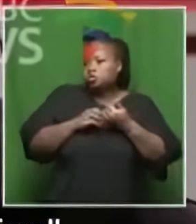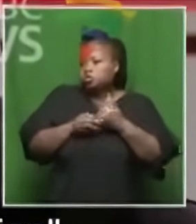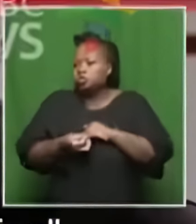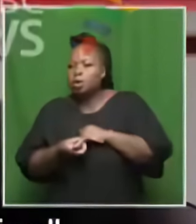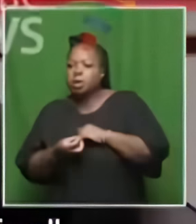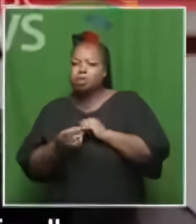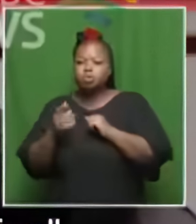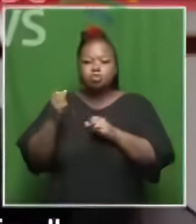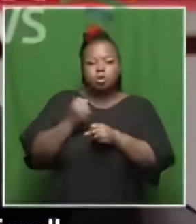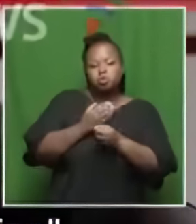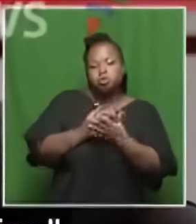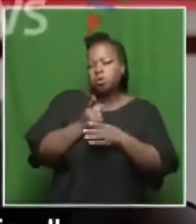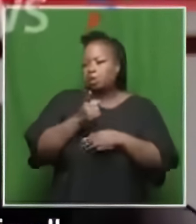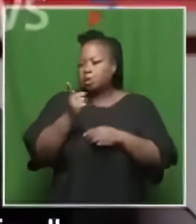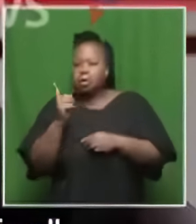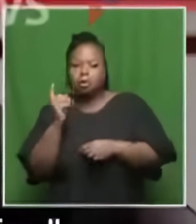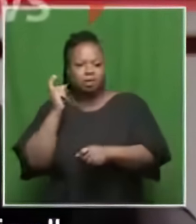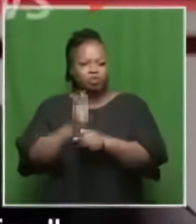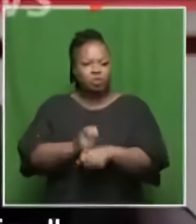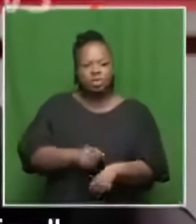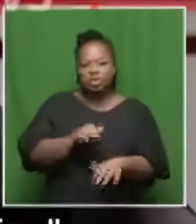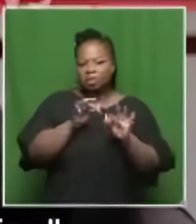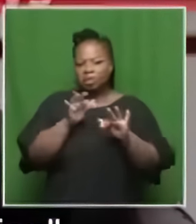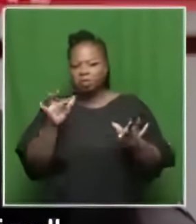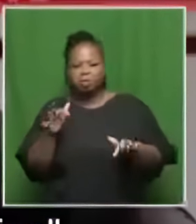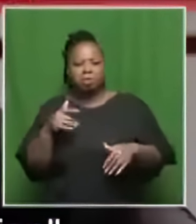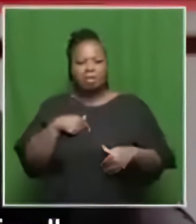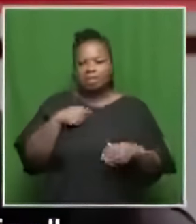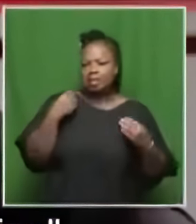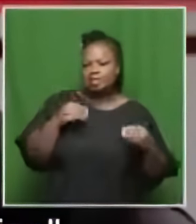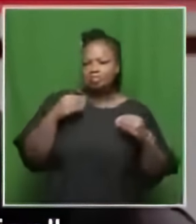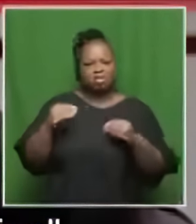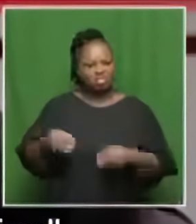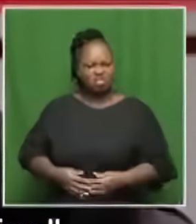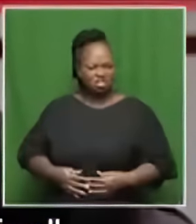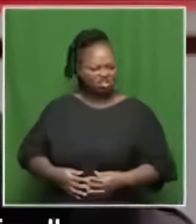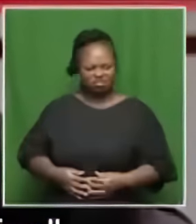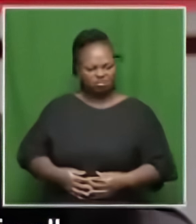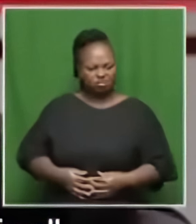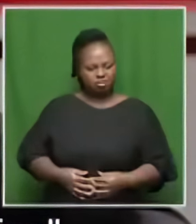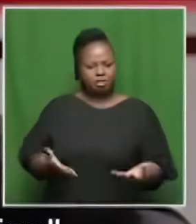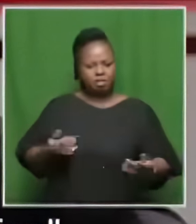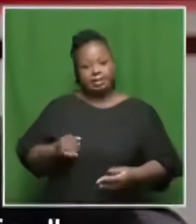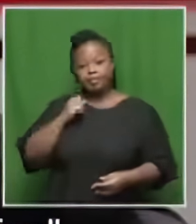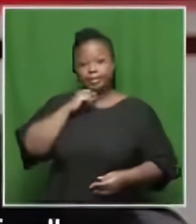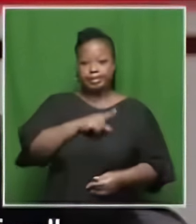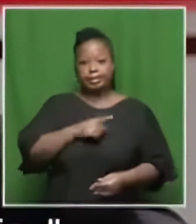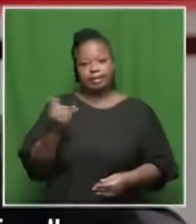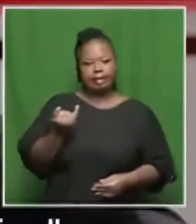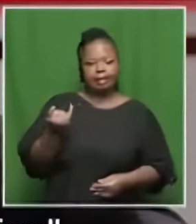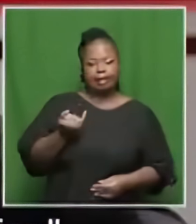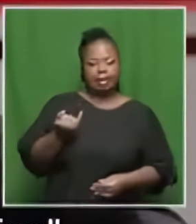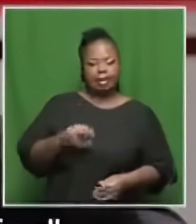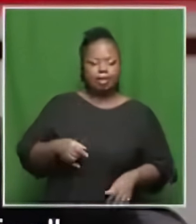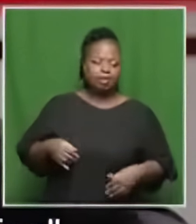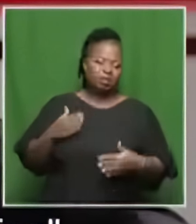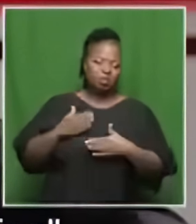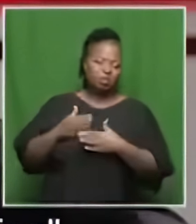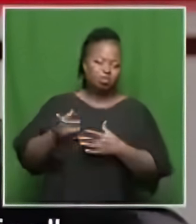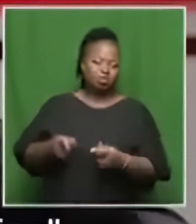get them, they are refusing. People want to be seen to be busy over nothing. pretending that they are on top of this